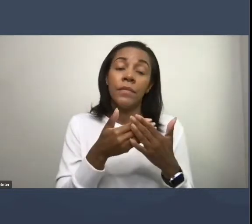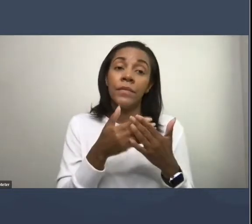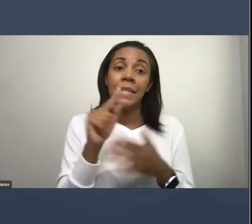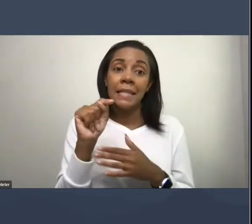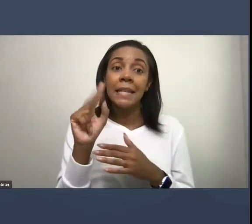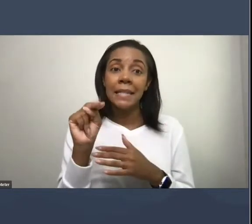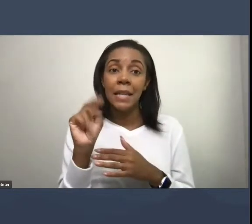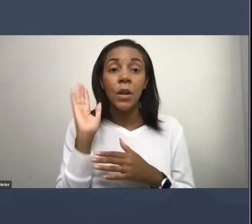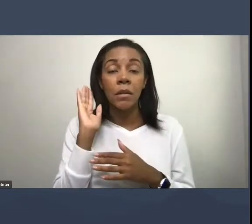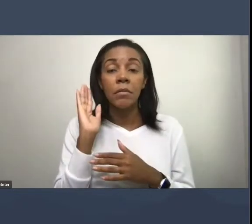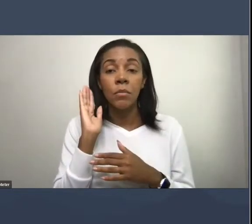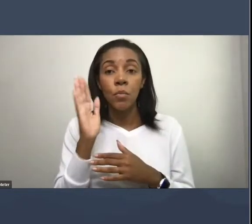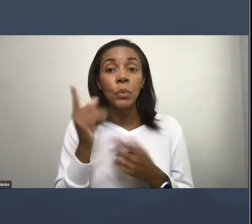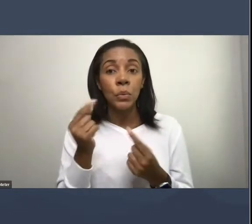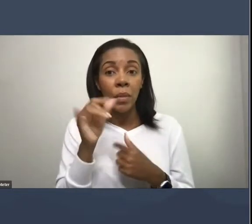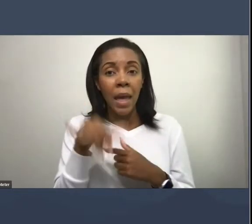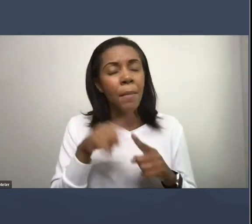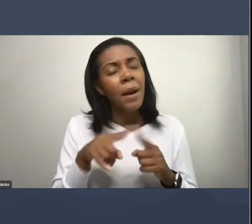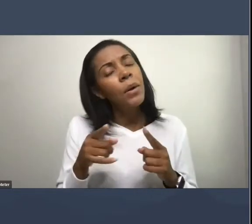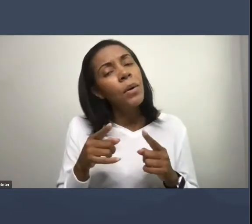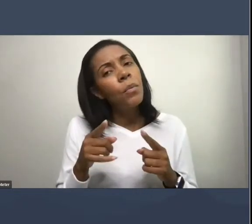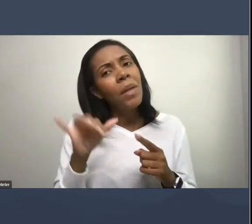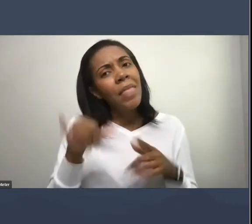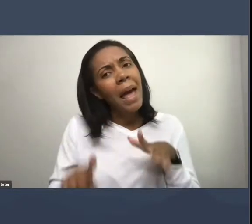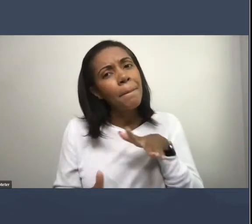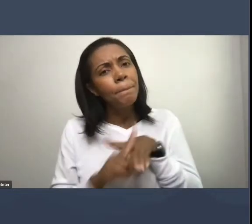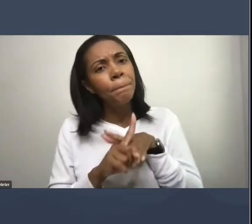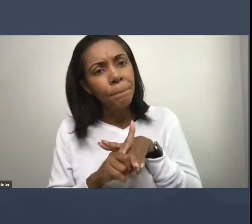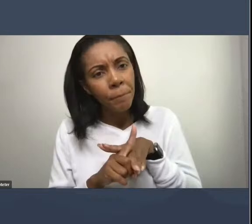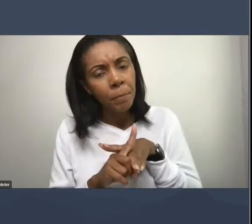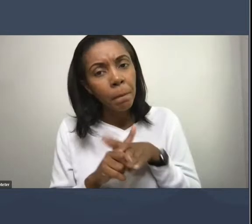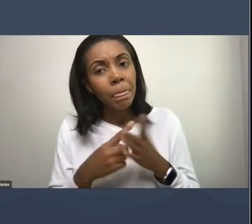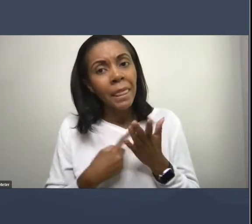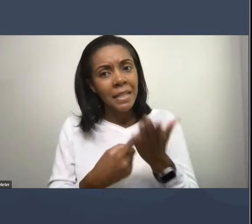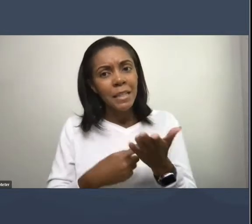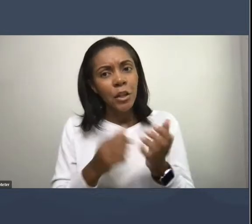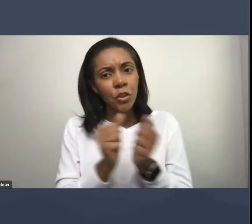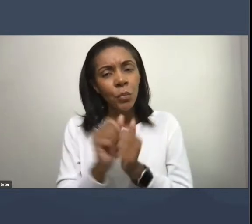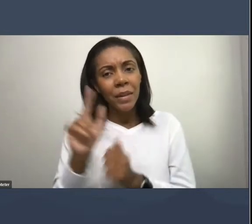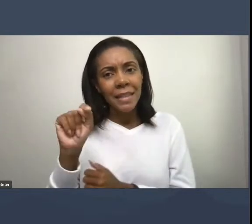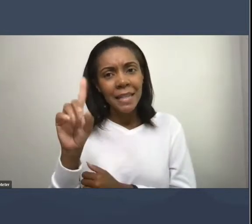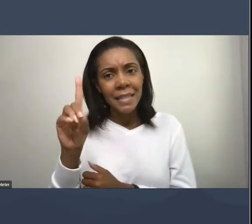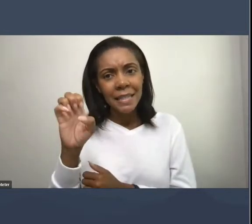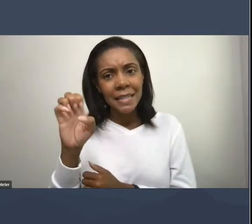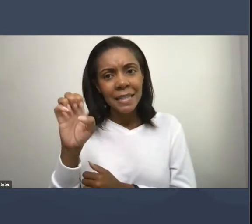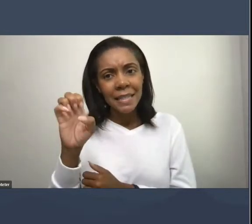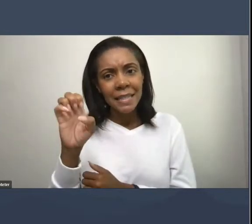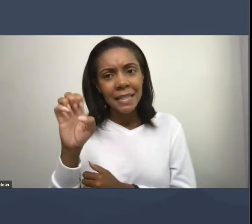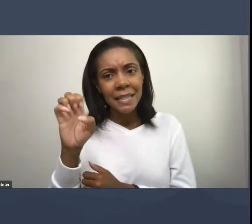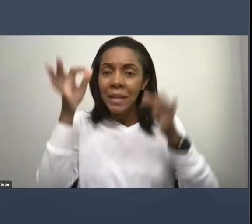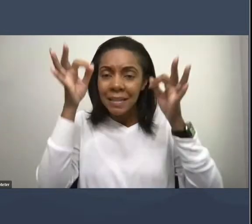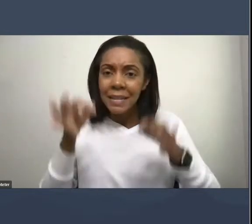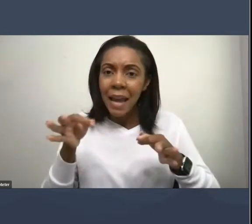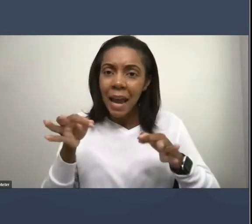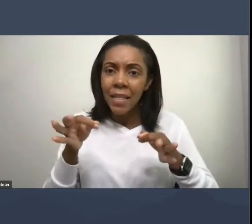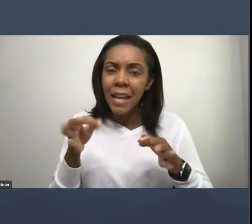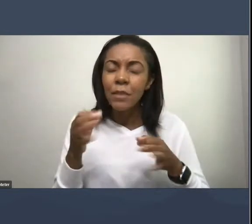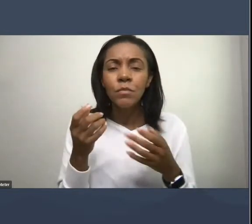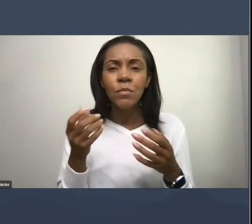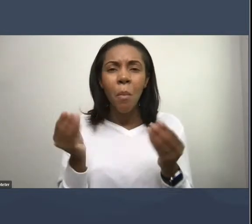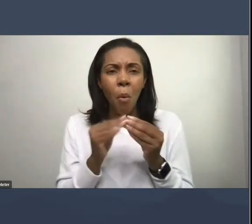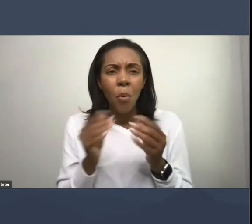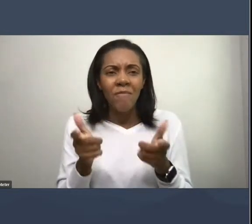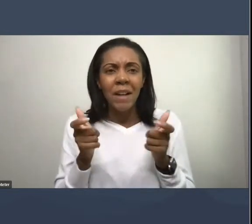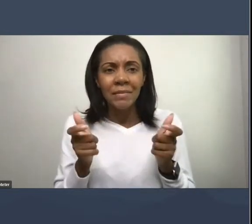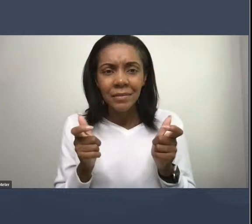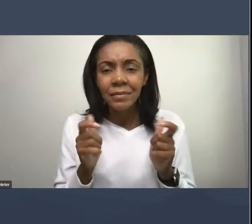that's happening. But when this came up, in discussions with TDEC, we decided that they have just decided is that to move a little faster,